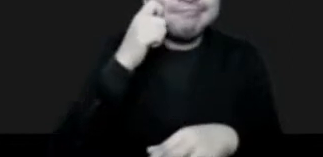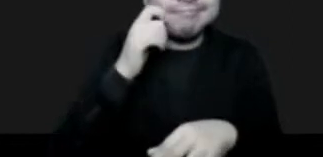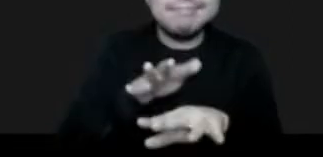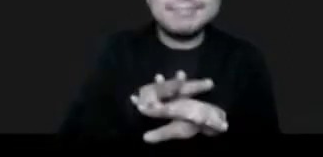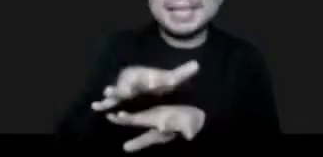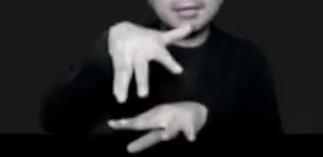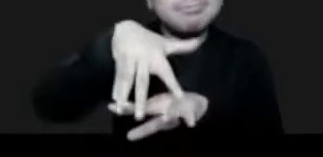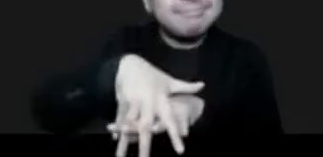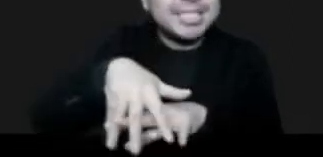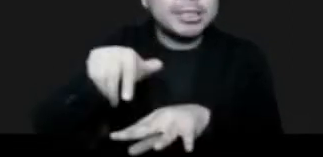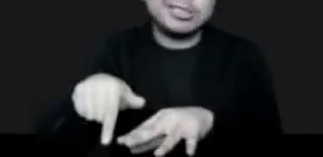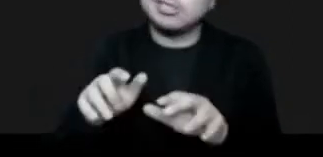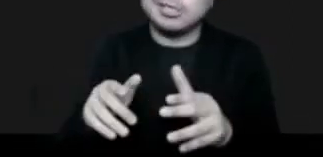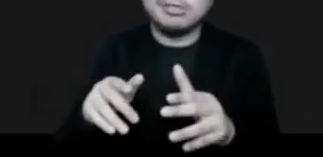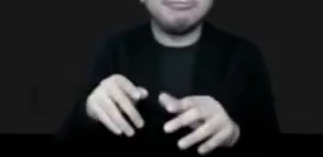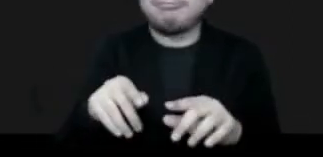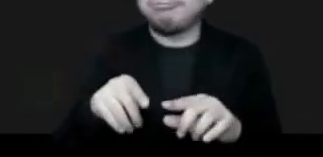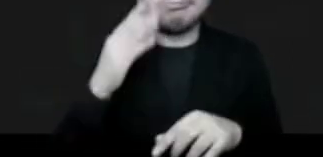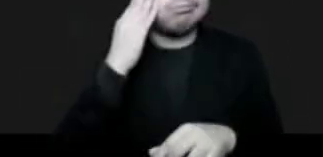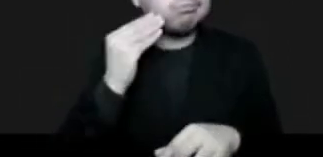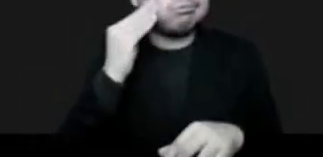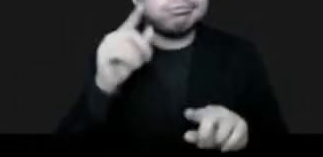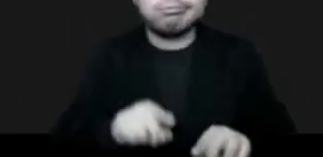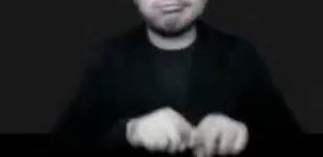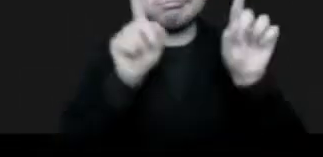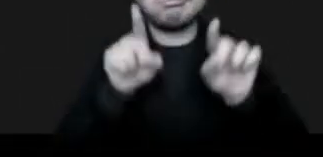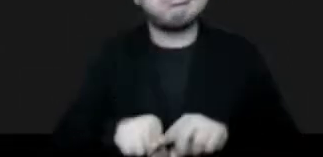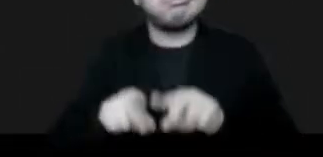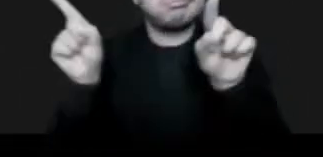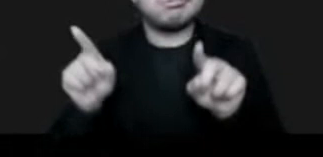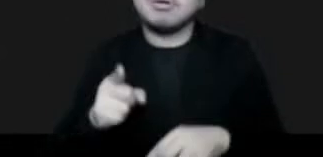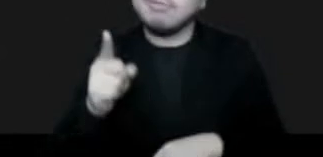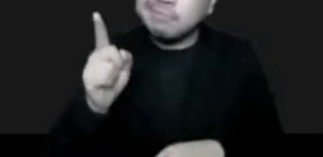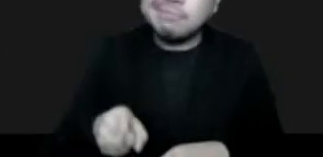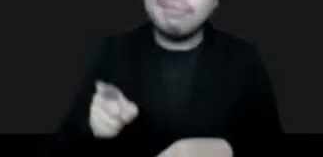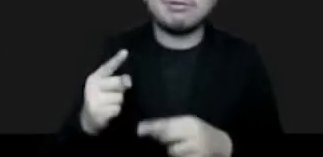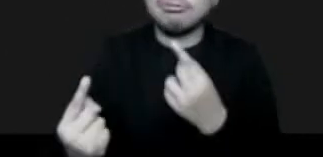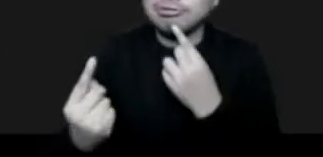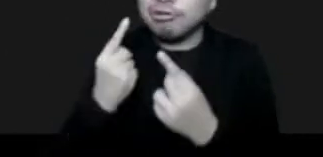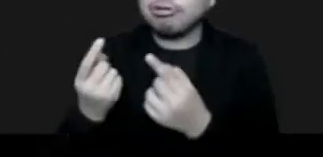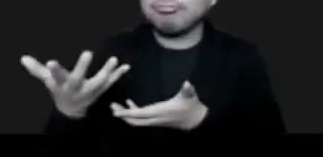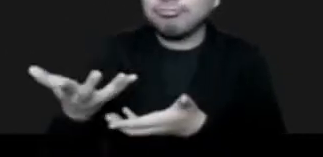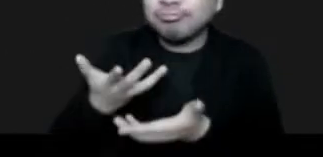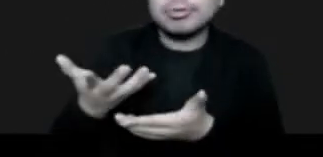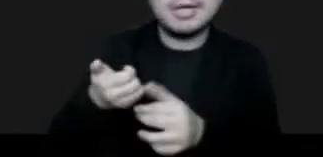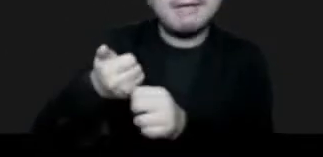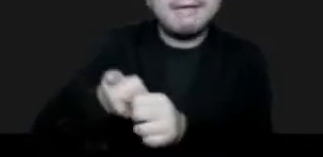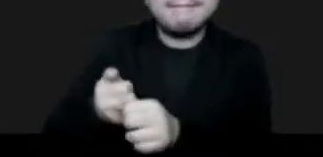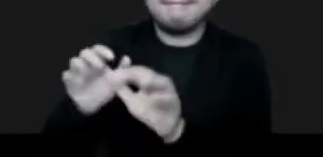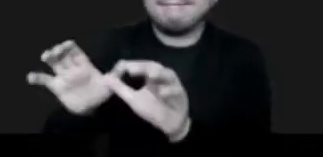is important to organize consultations for each and every piece of